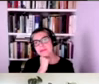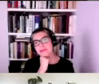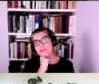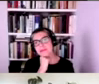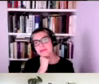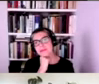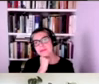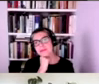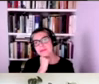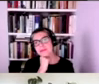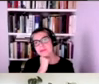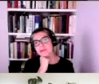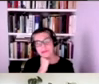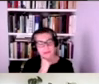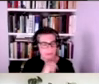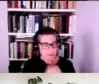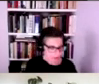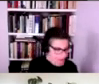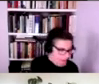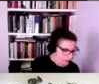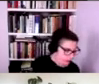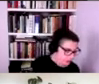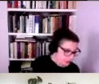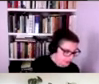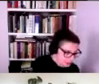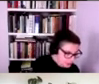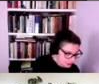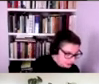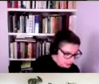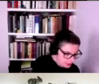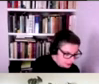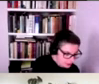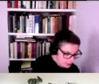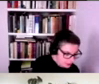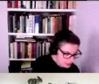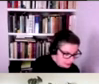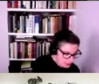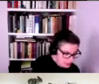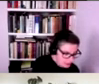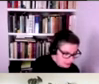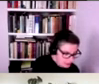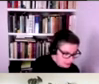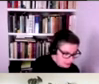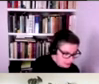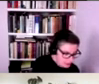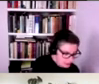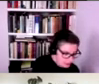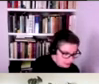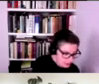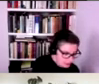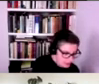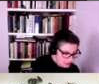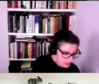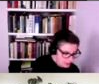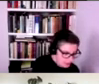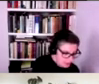from as mentoring which is um uh a um um